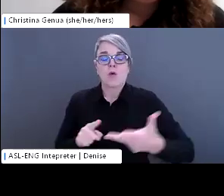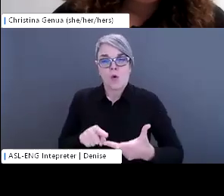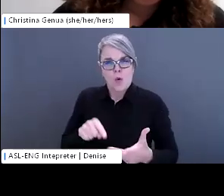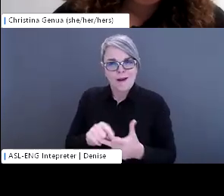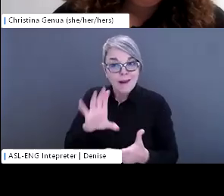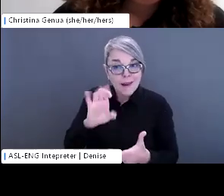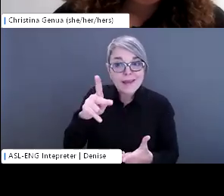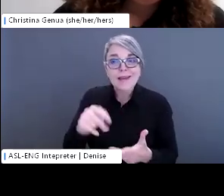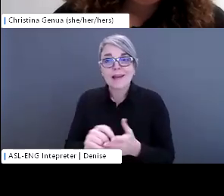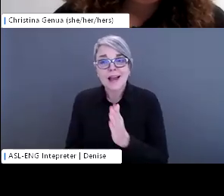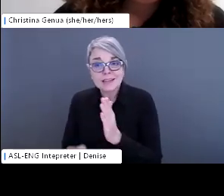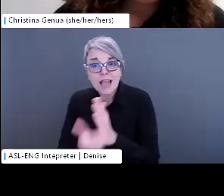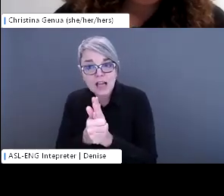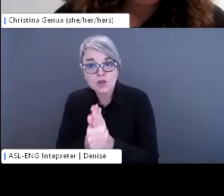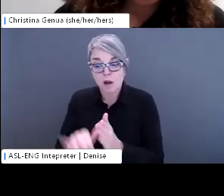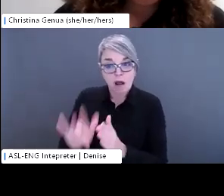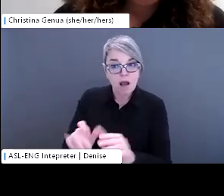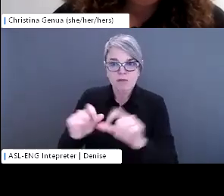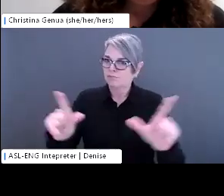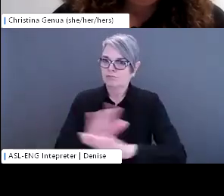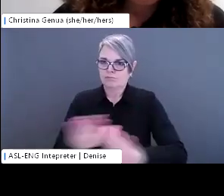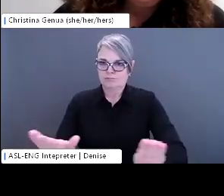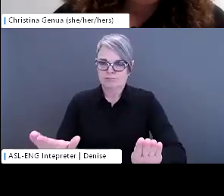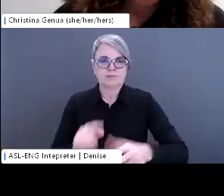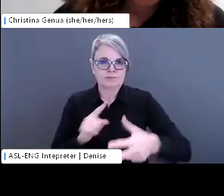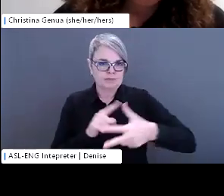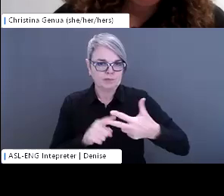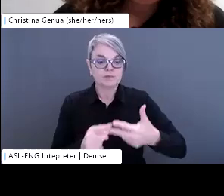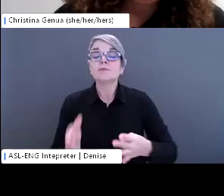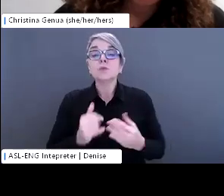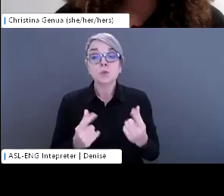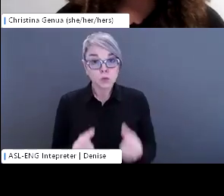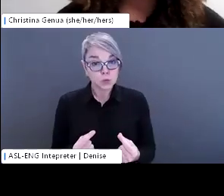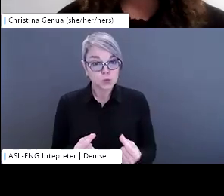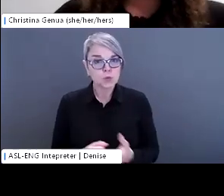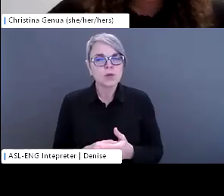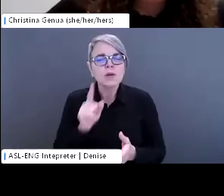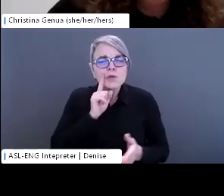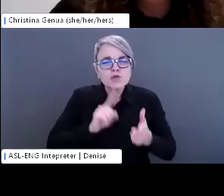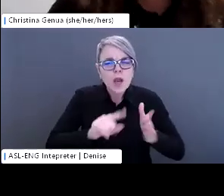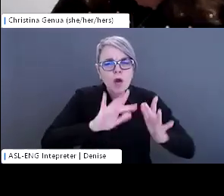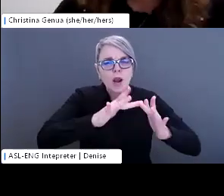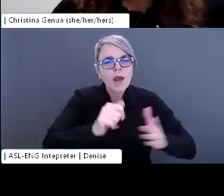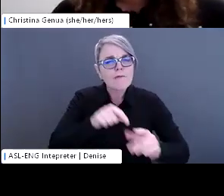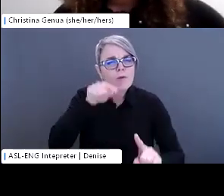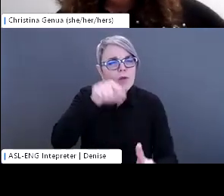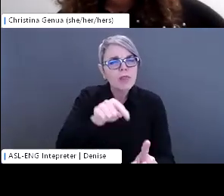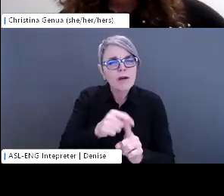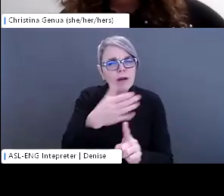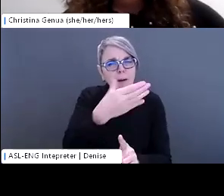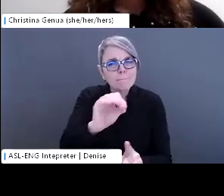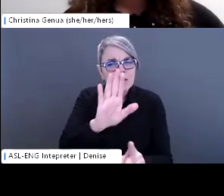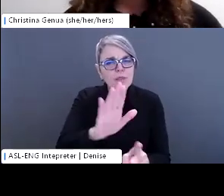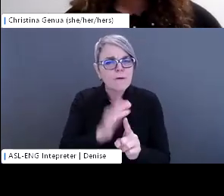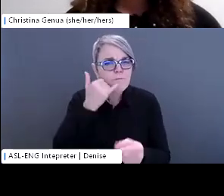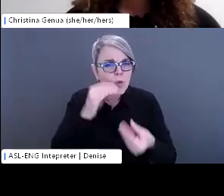You want to search online for the organization's phone number, contact the organization and ask if they sent you an email. You'll want to